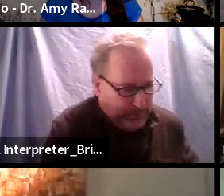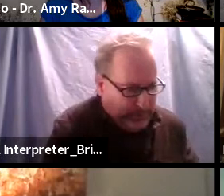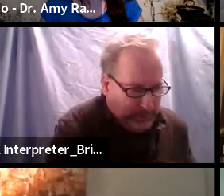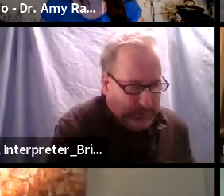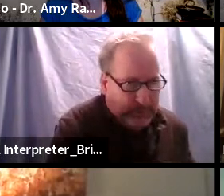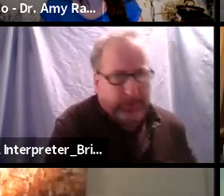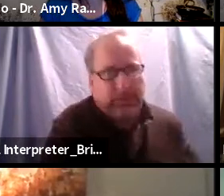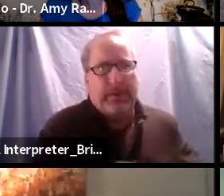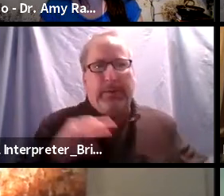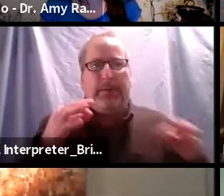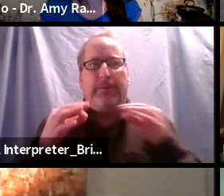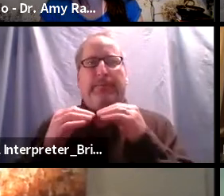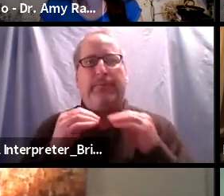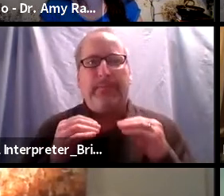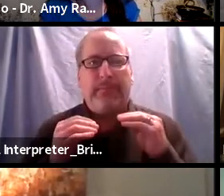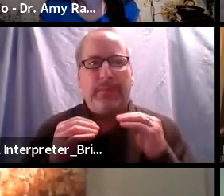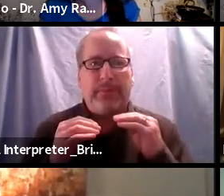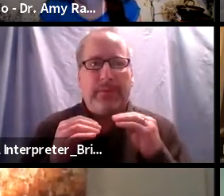maybe